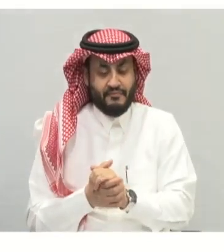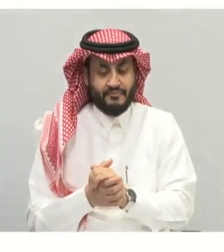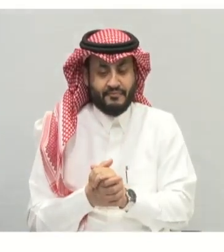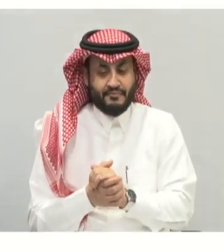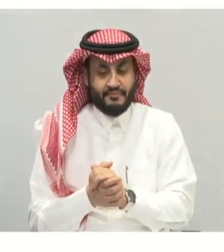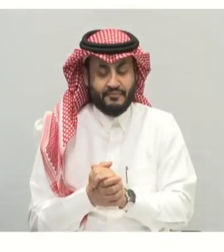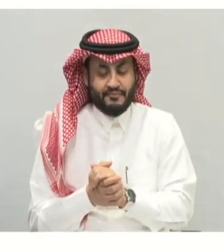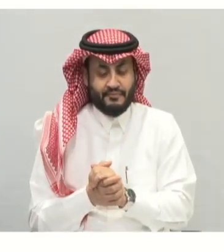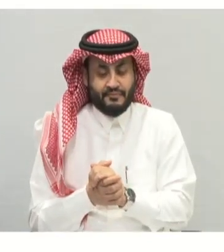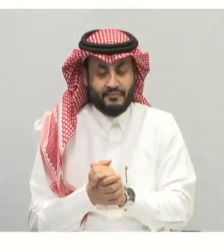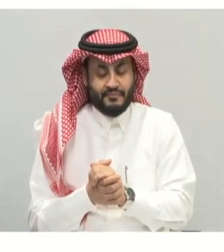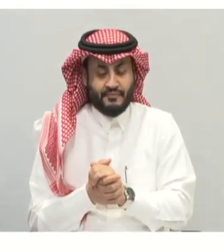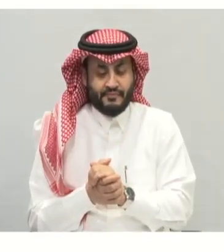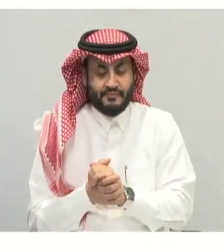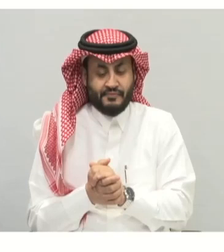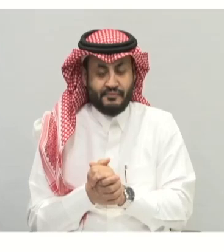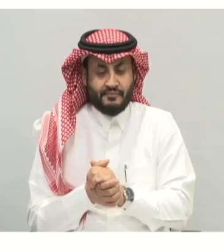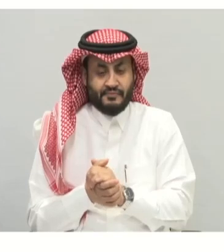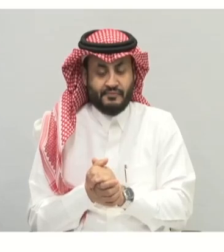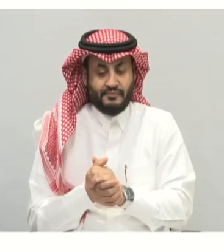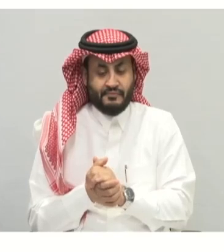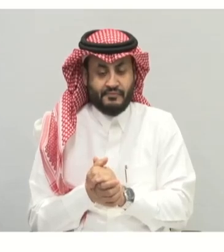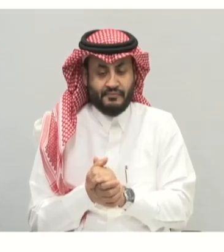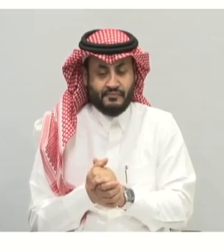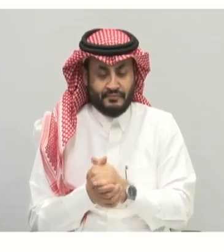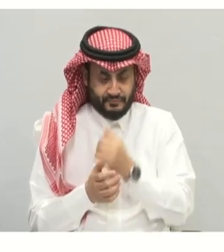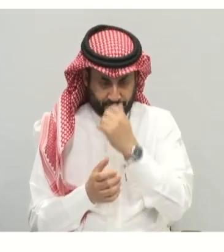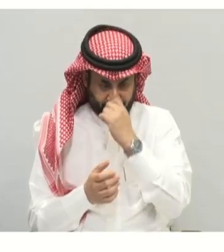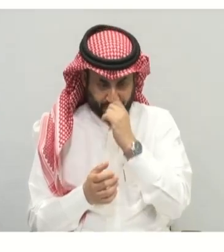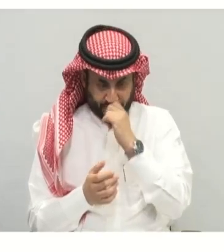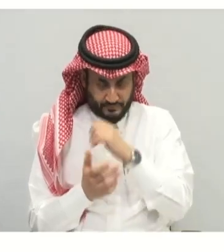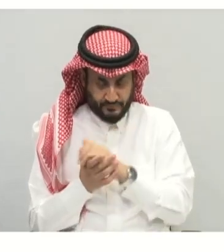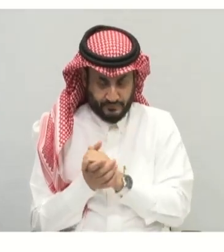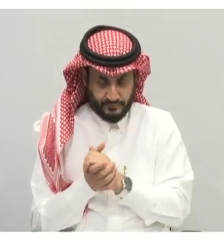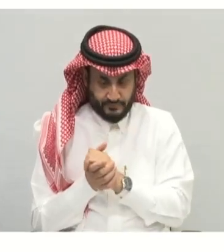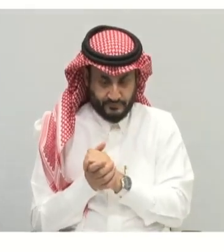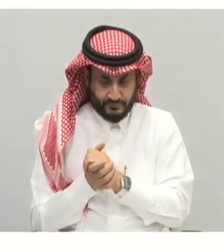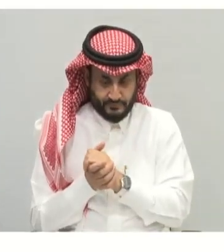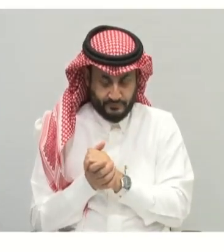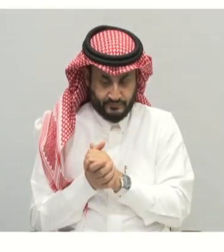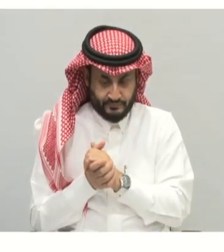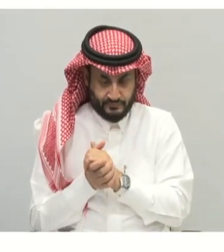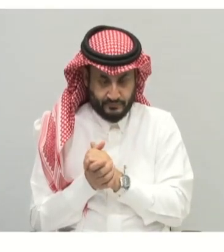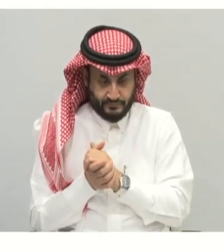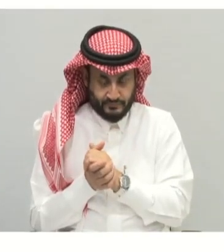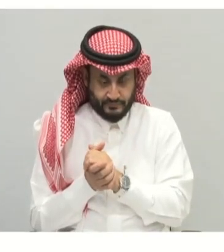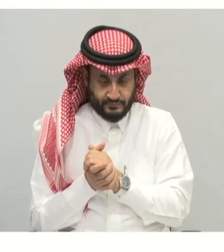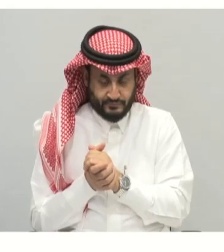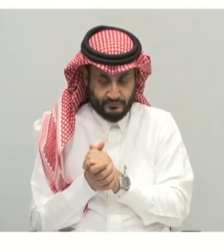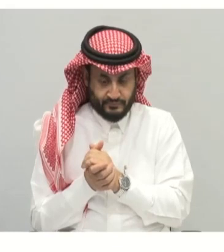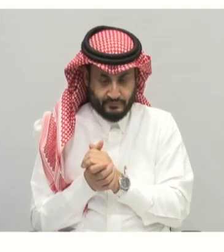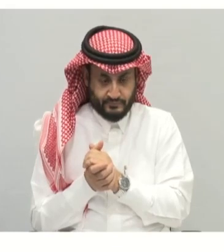Shock then we use this expression no kidding so these were some of the Expressions that